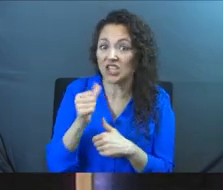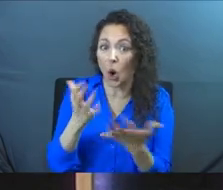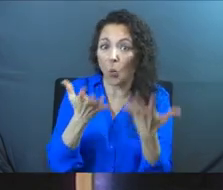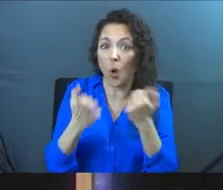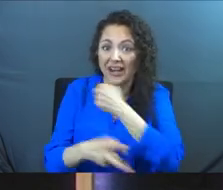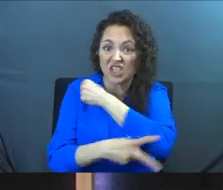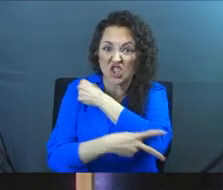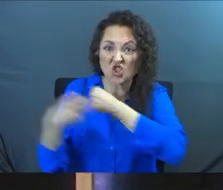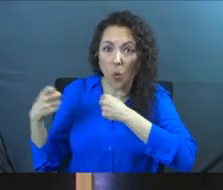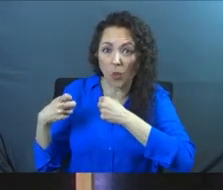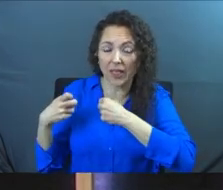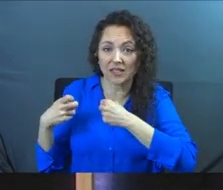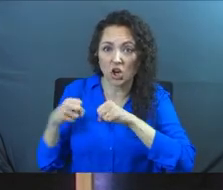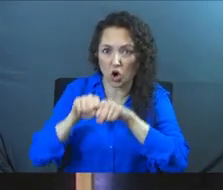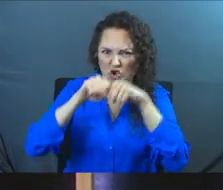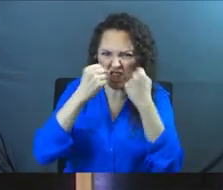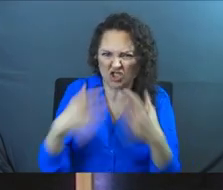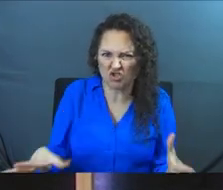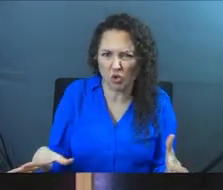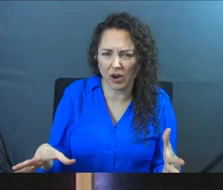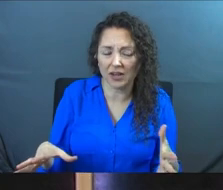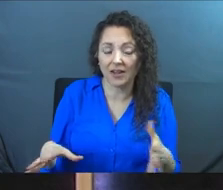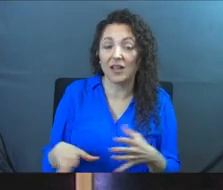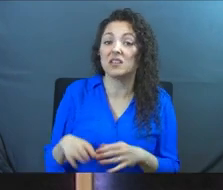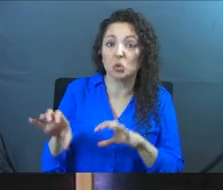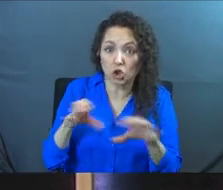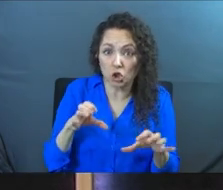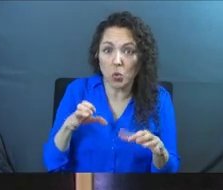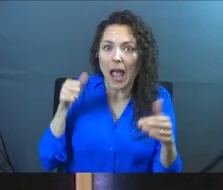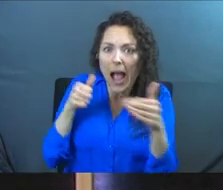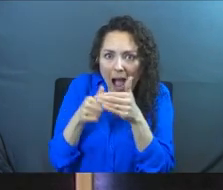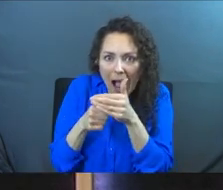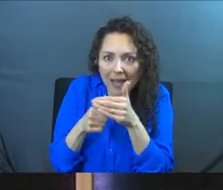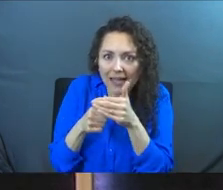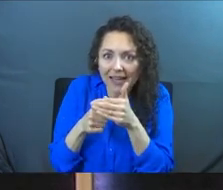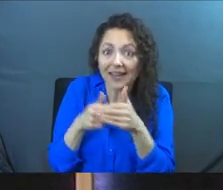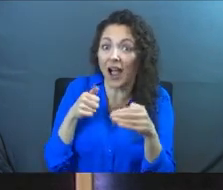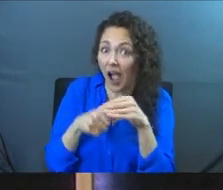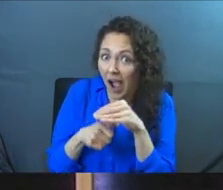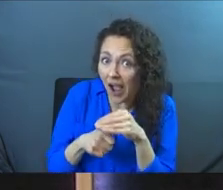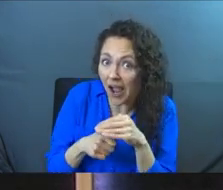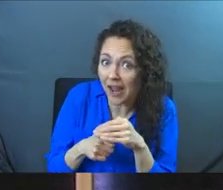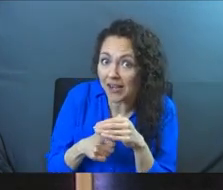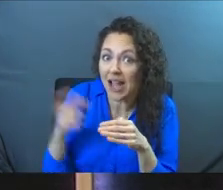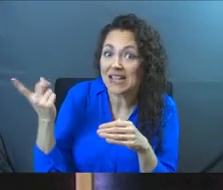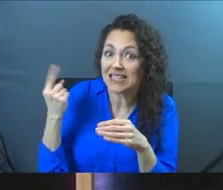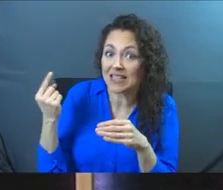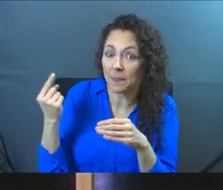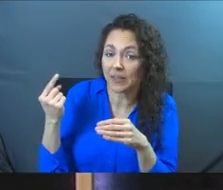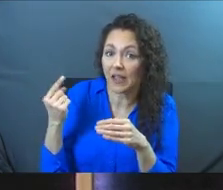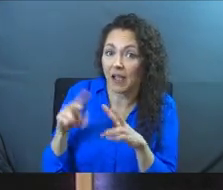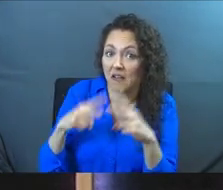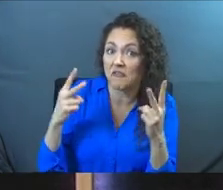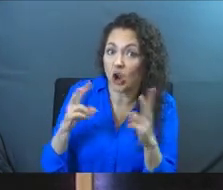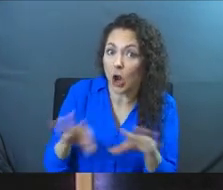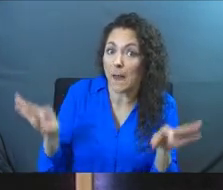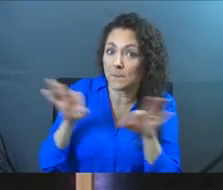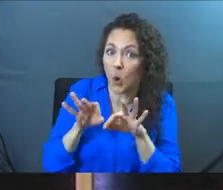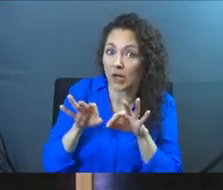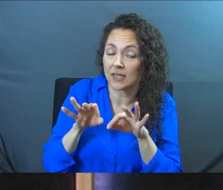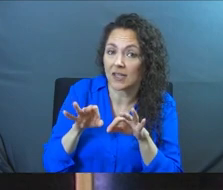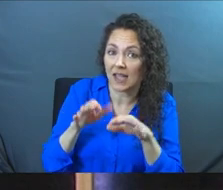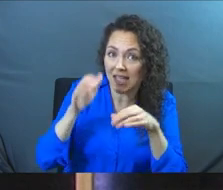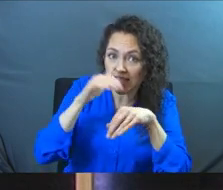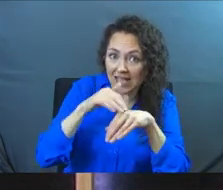destroyed, you would bury it. That's exactly what you would do. And so the sort of immediate thing they would think is, if this is something buried in this field that